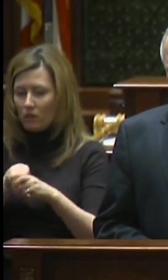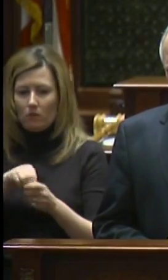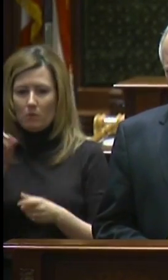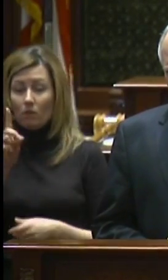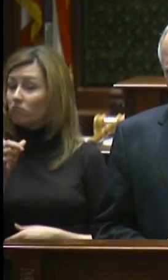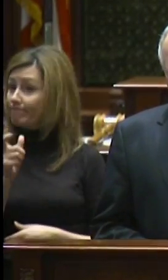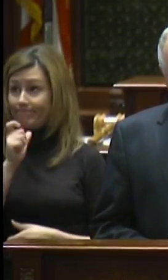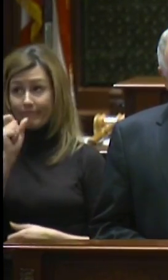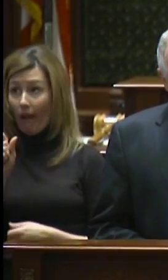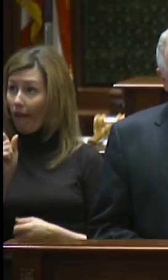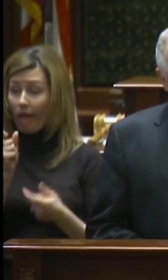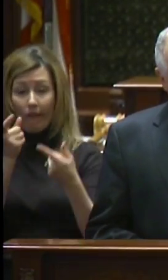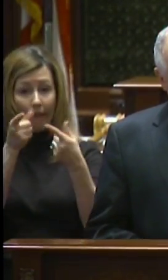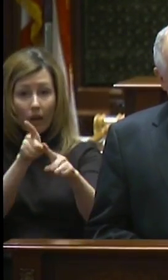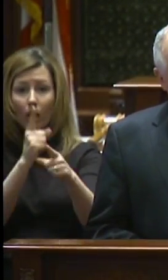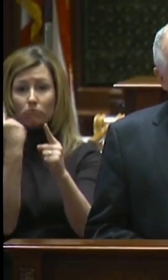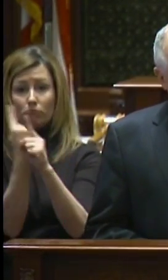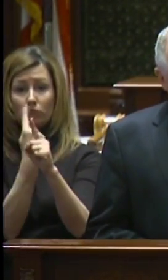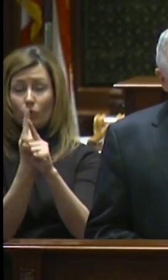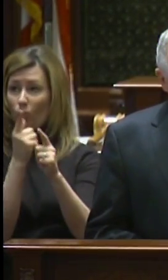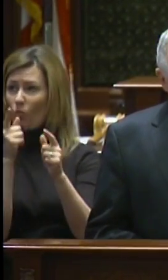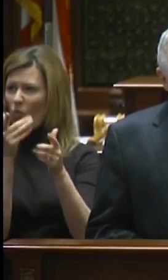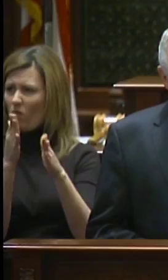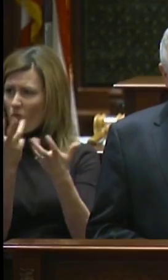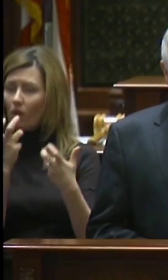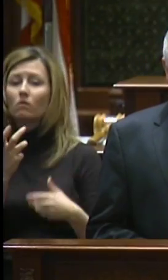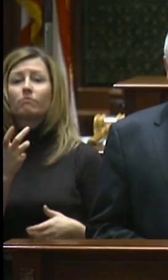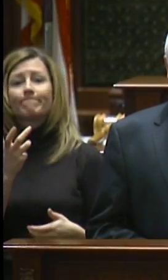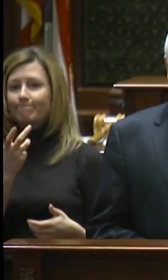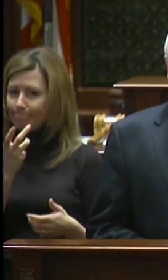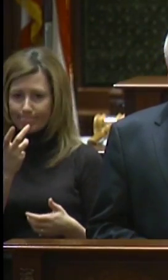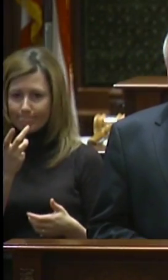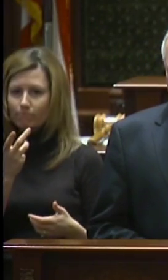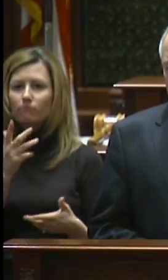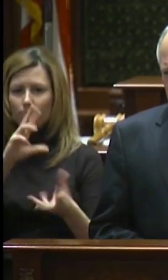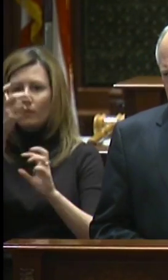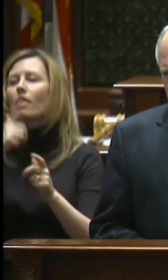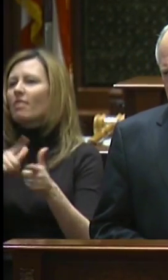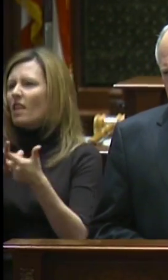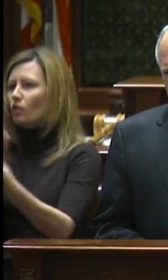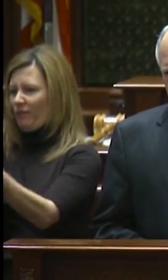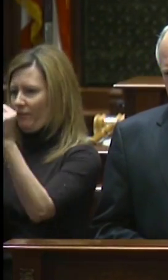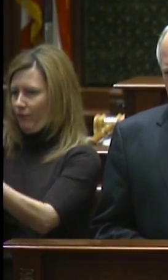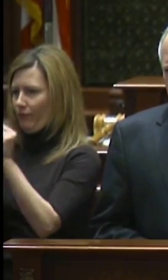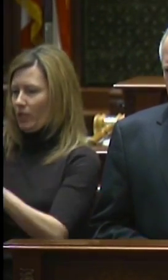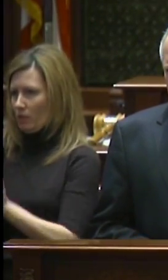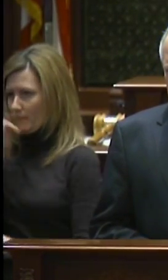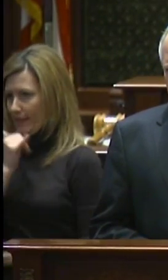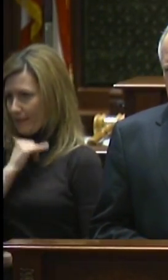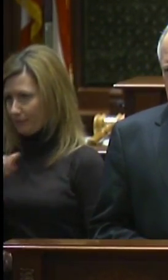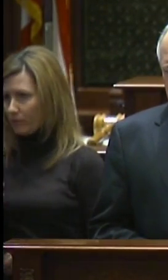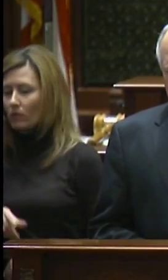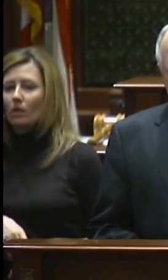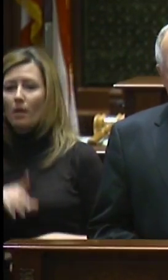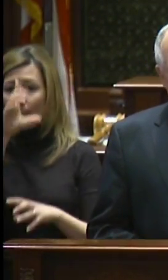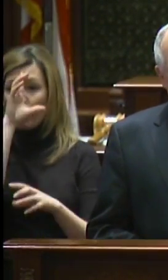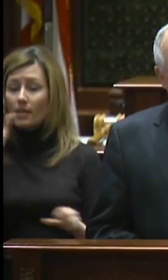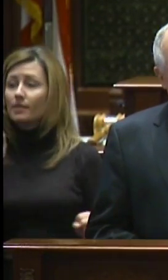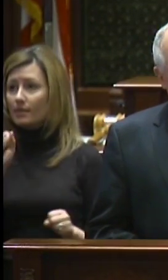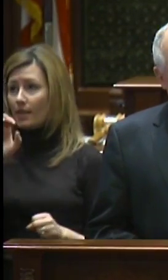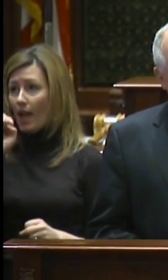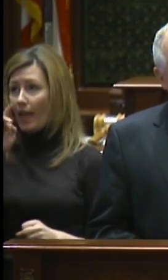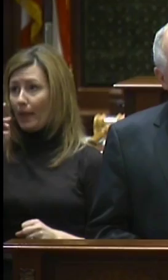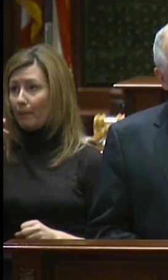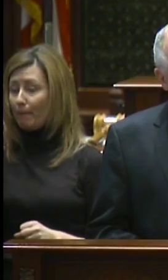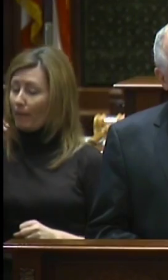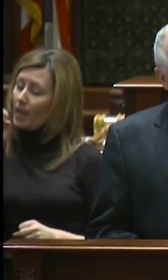go according to what you want it to do, it isn't supposed to go that way, then you correct the mistake. And President Eikenberry told me not